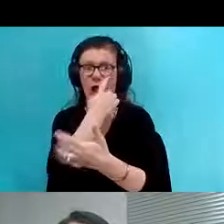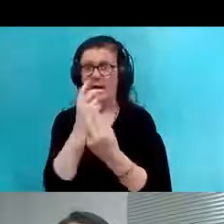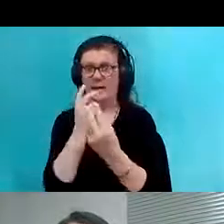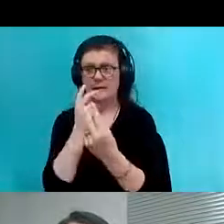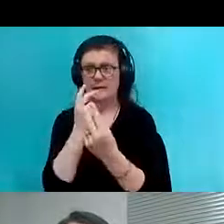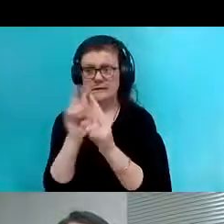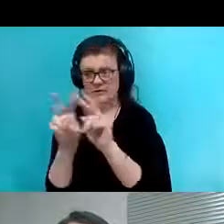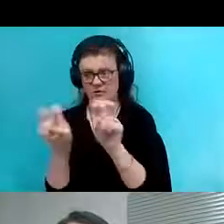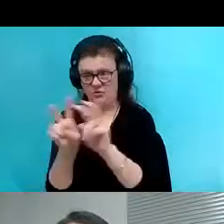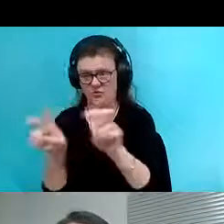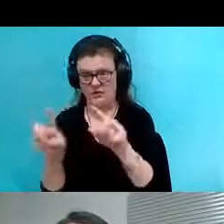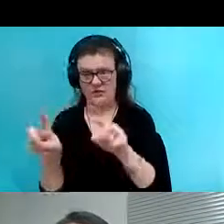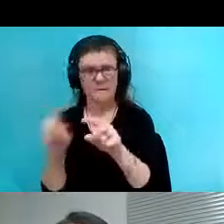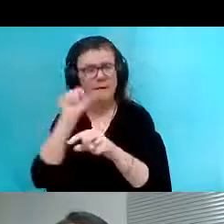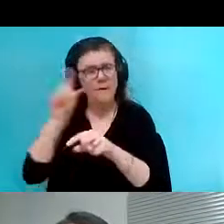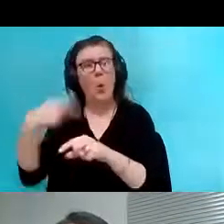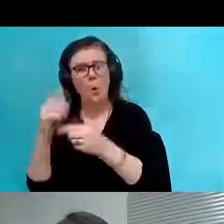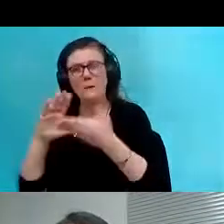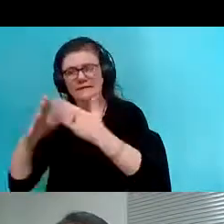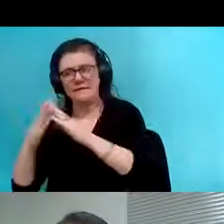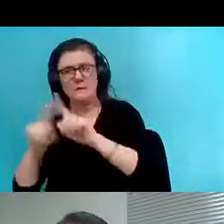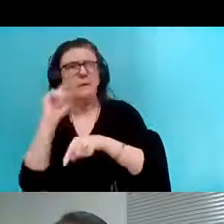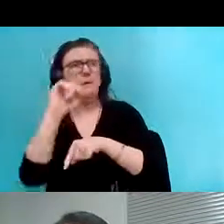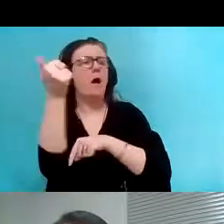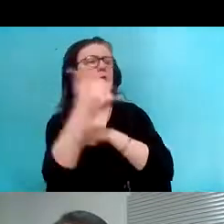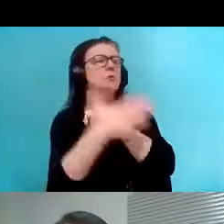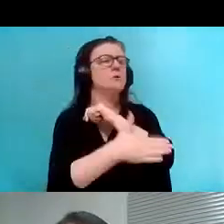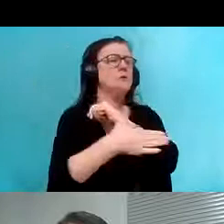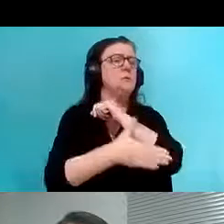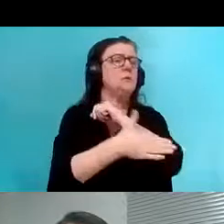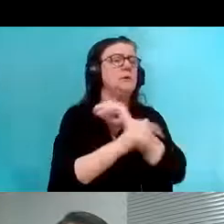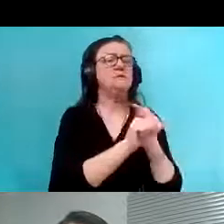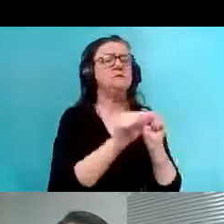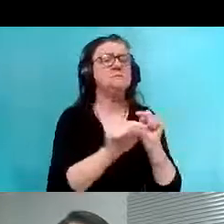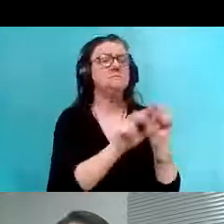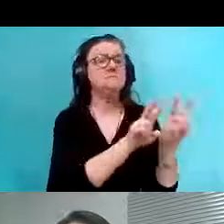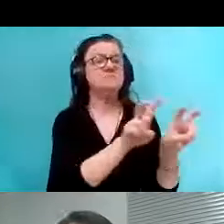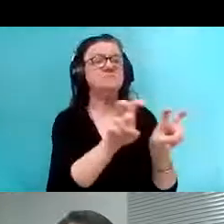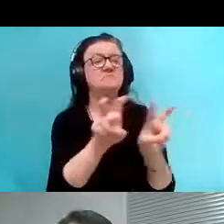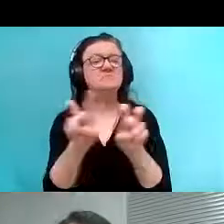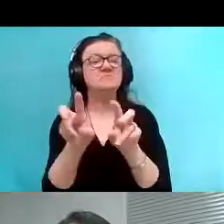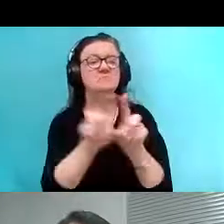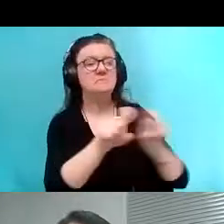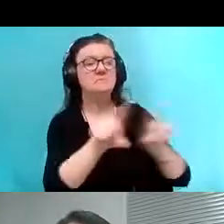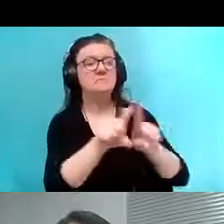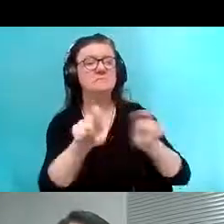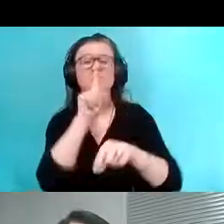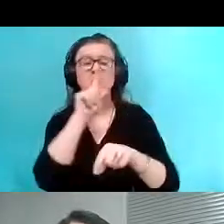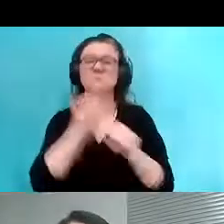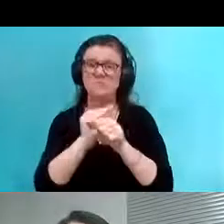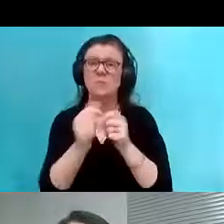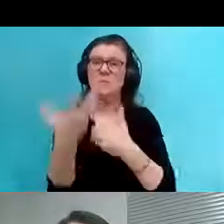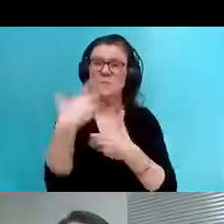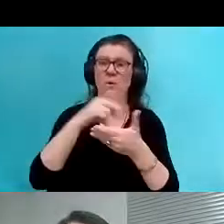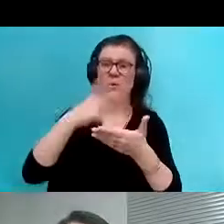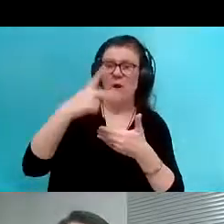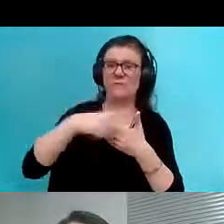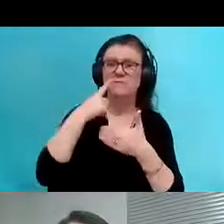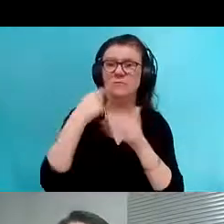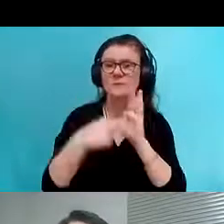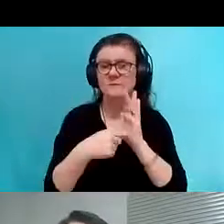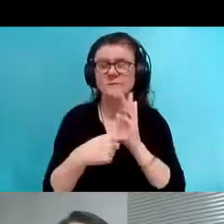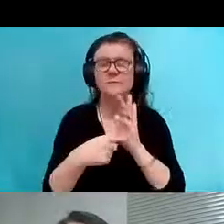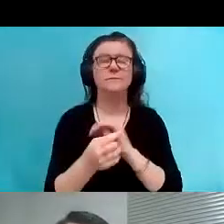communities are also being conducted and are integral component of the project. For instance, people